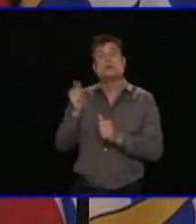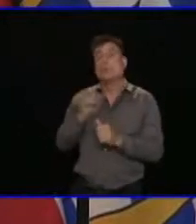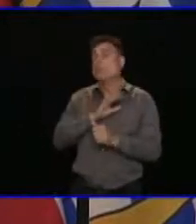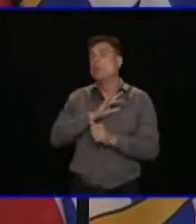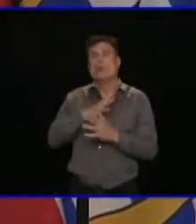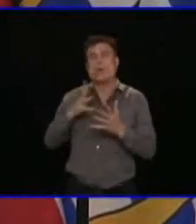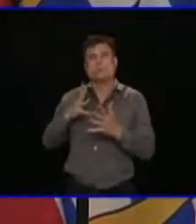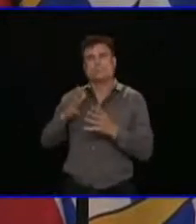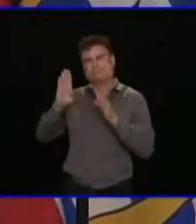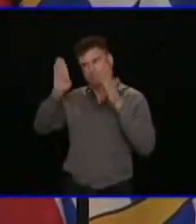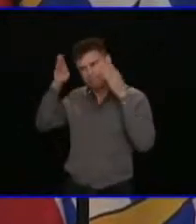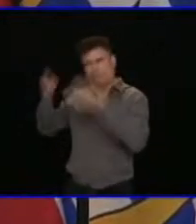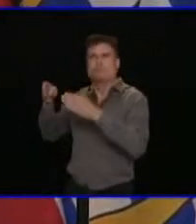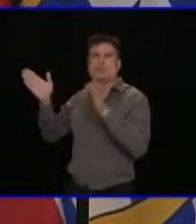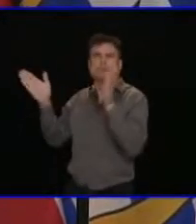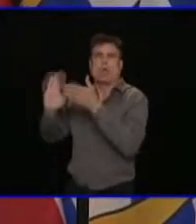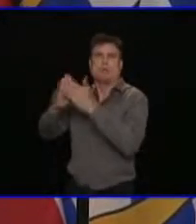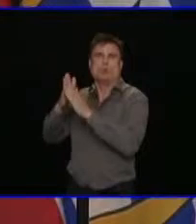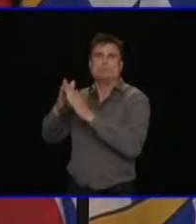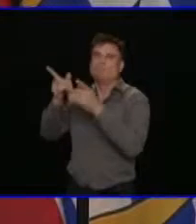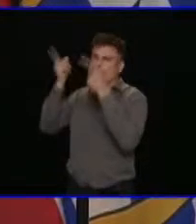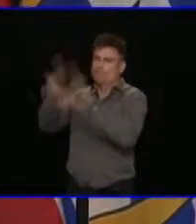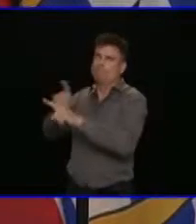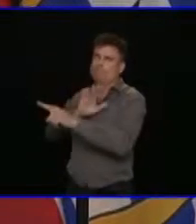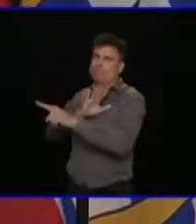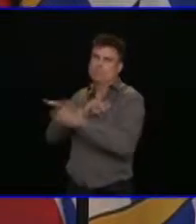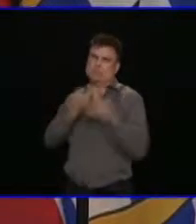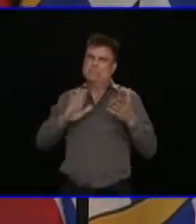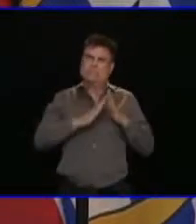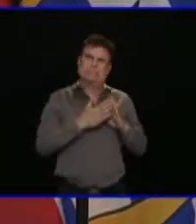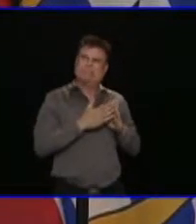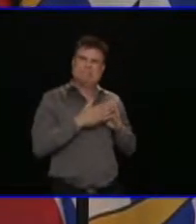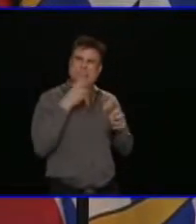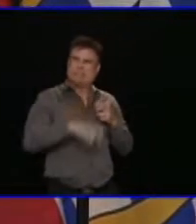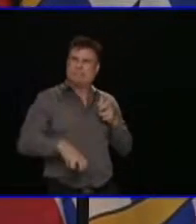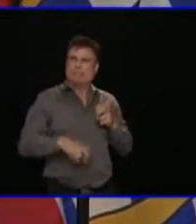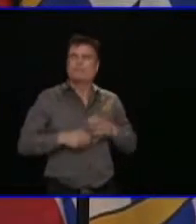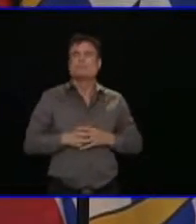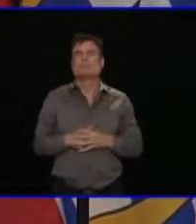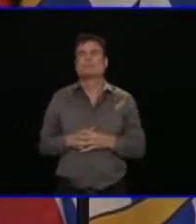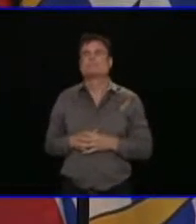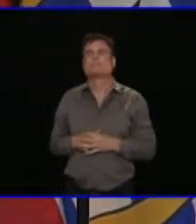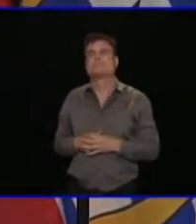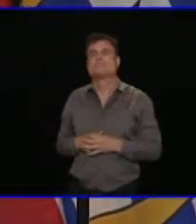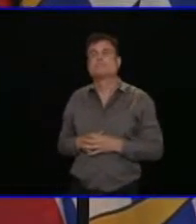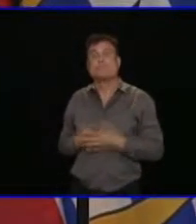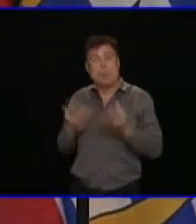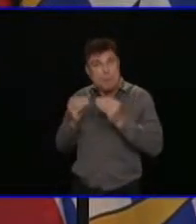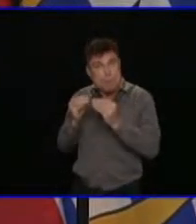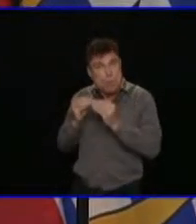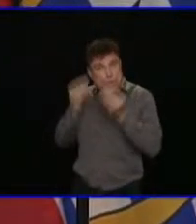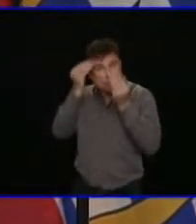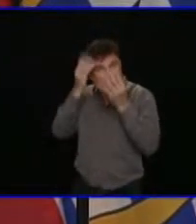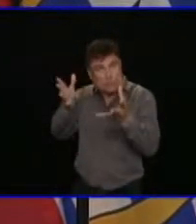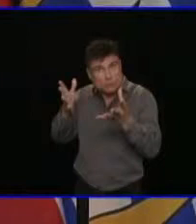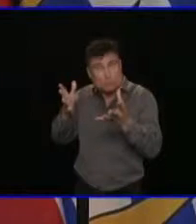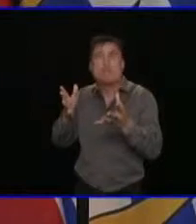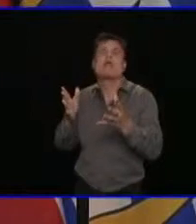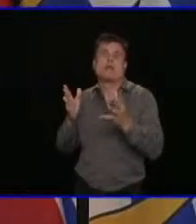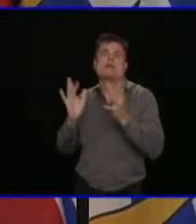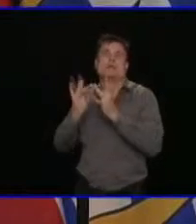reporters that didn't get to ask a question, there will be a statement released later this afternoon. For recommendations on protecting families and communities from COVID-19,